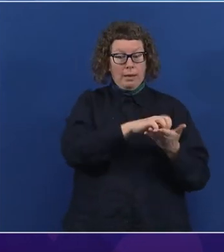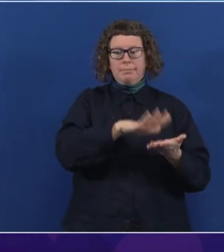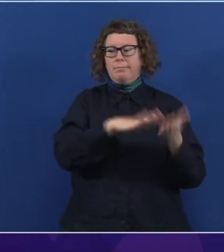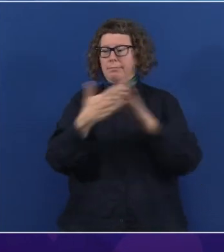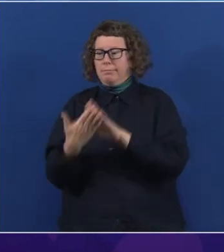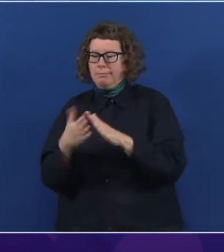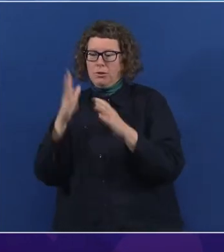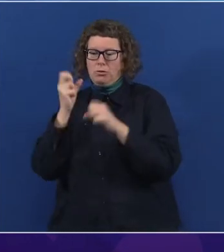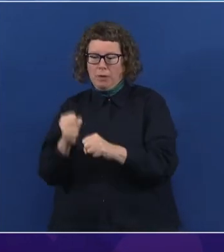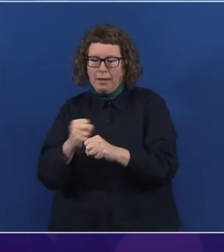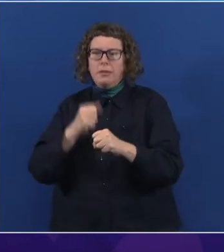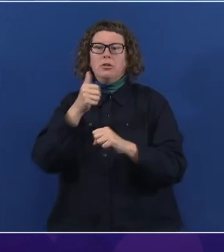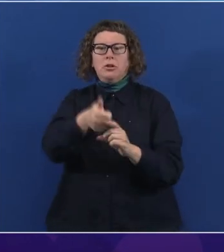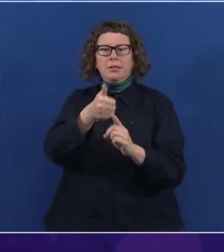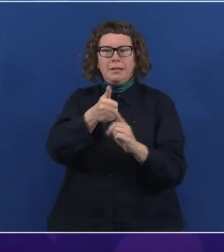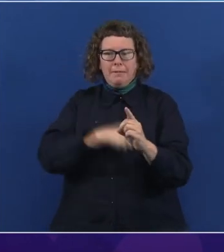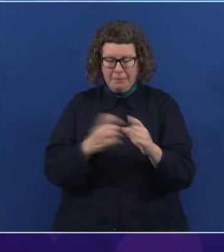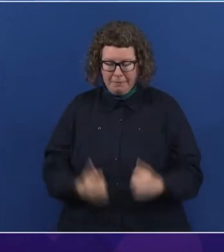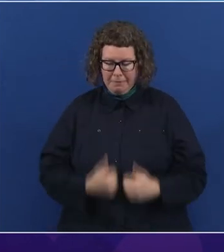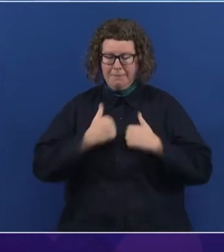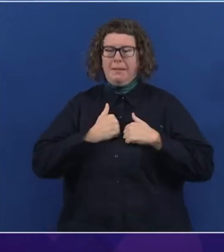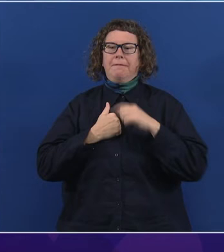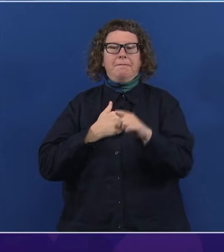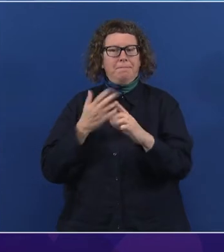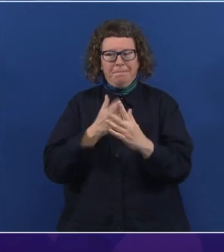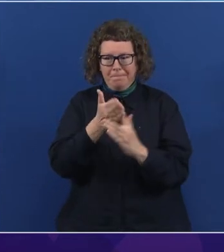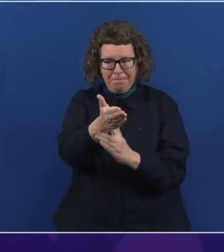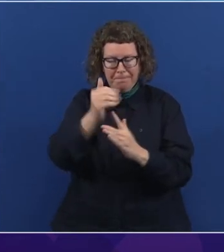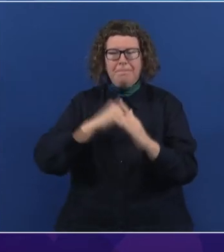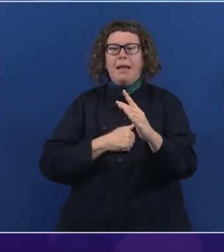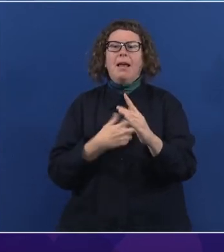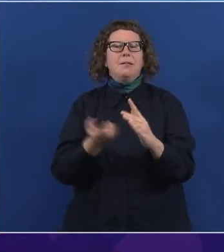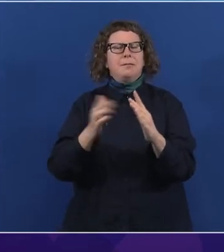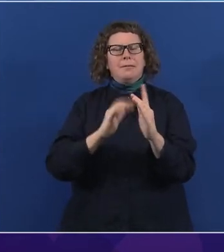a true original. Let your colors shine brightly for the world.